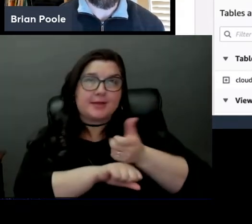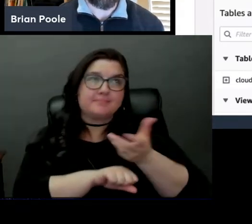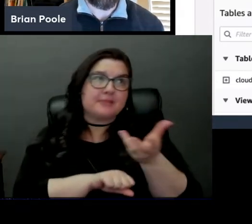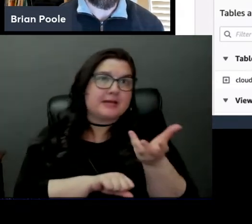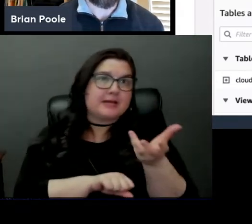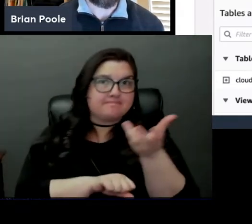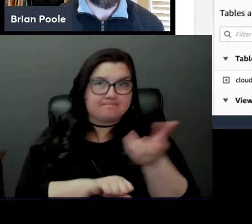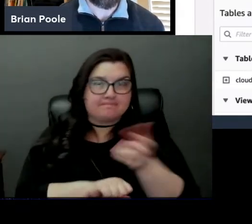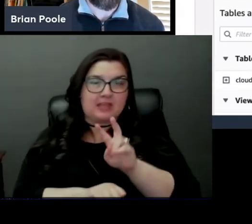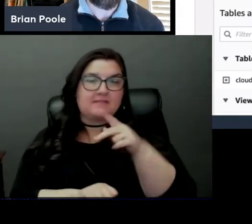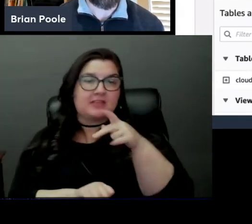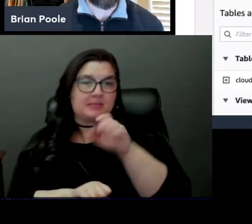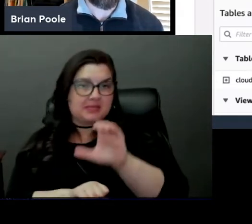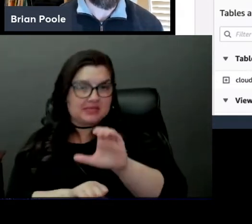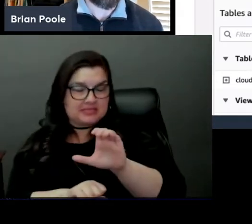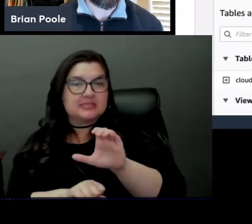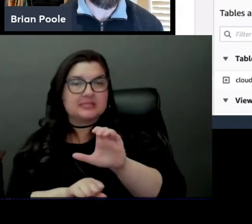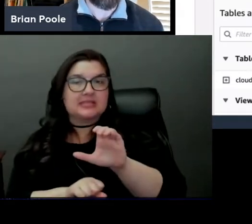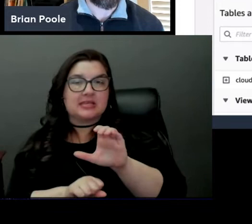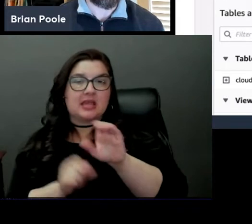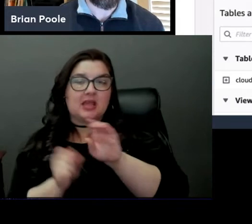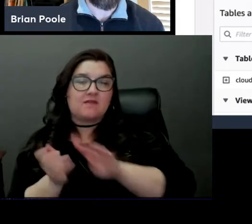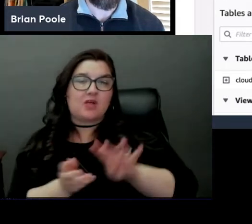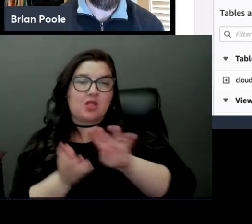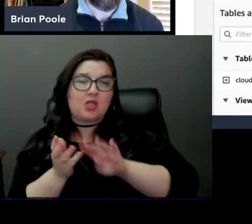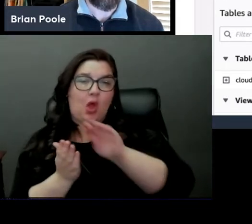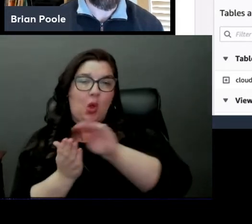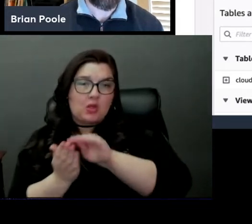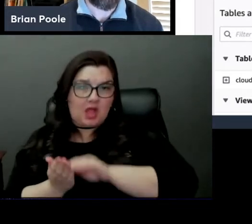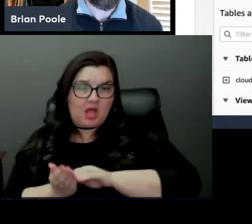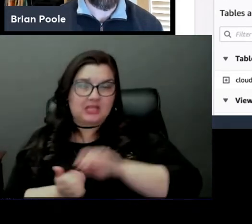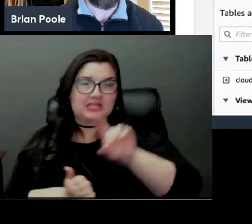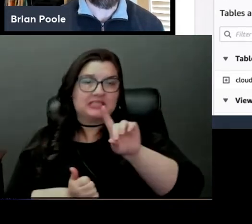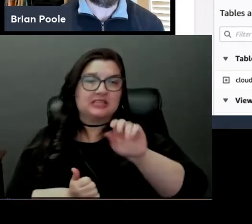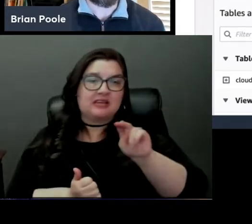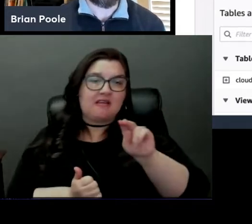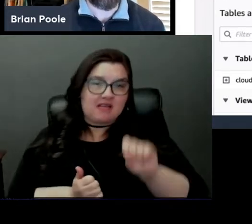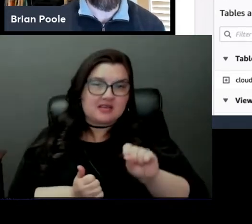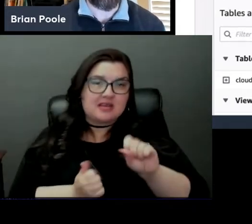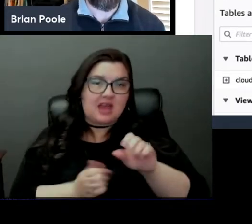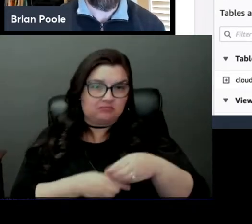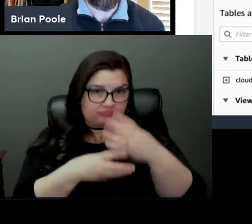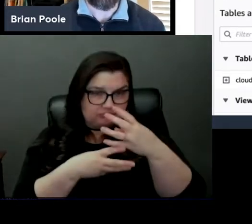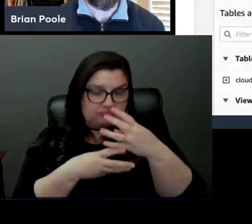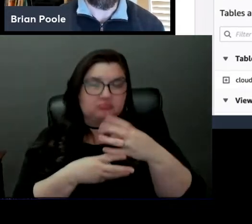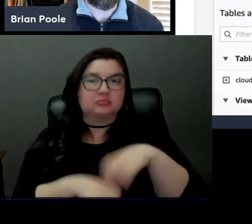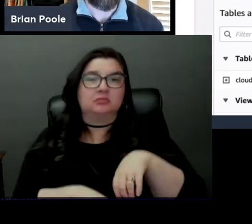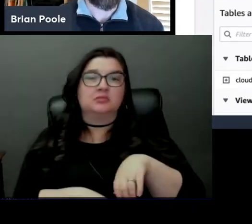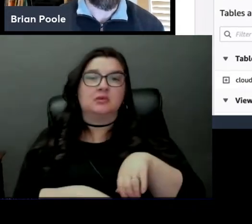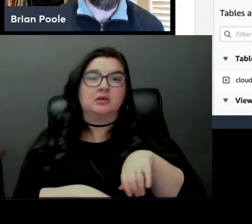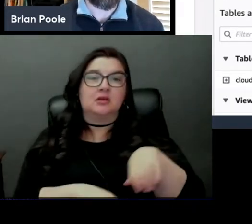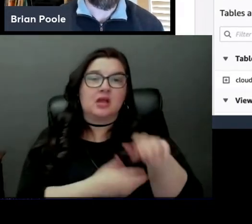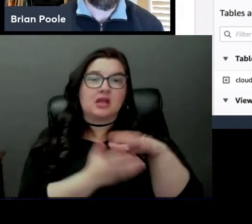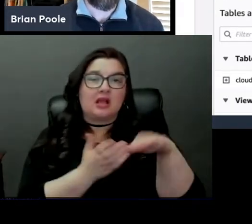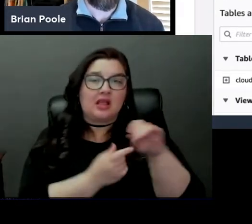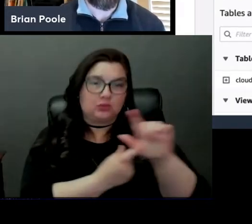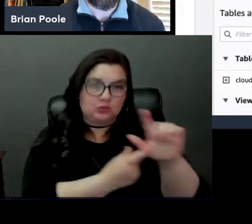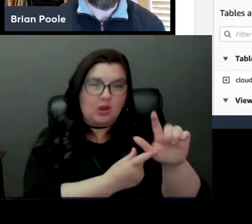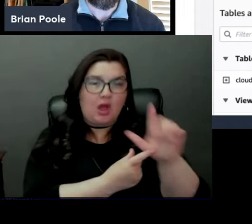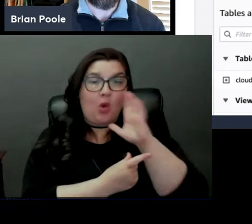VPC flow logs, CloudTrail, and DNS queries currently, but it will be extended to add additional formats in the